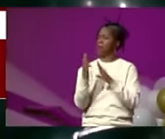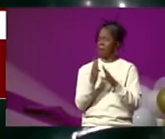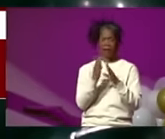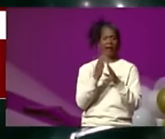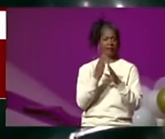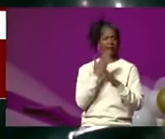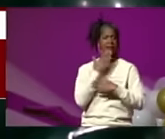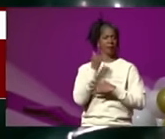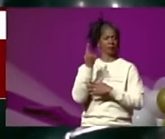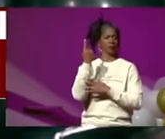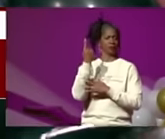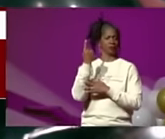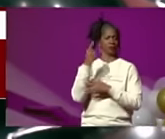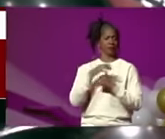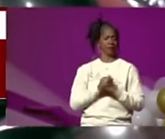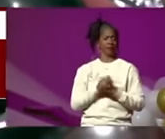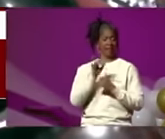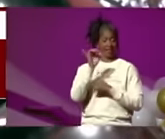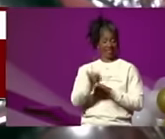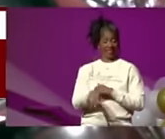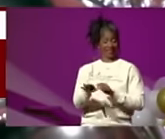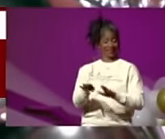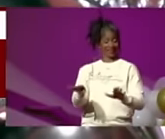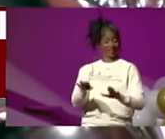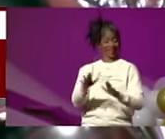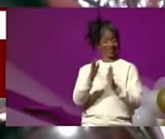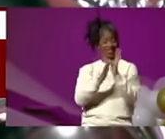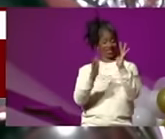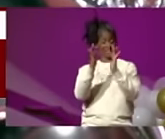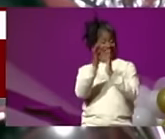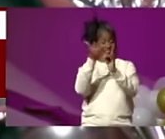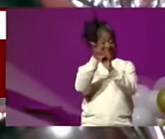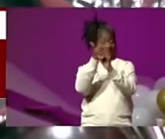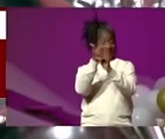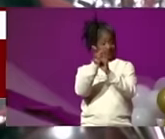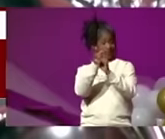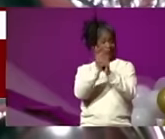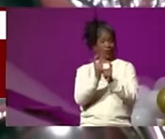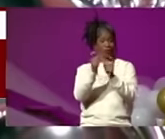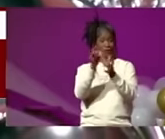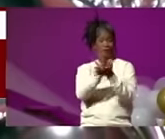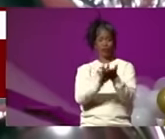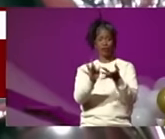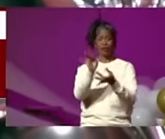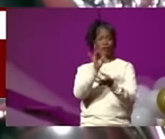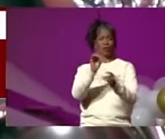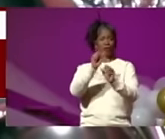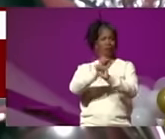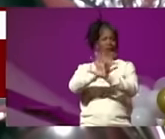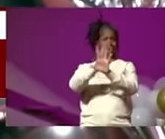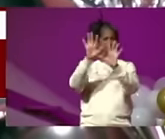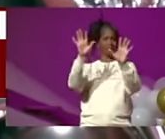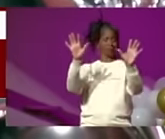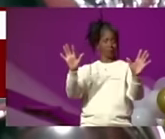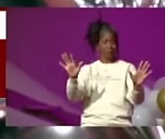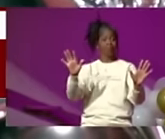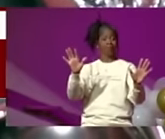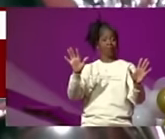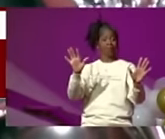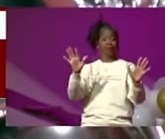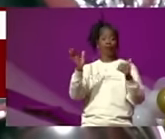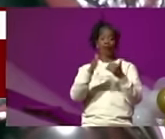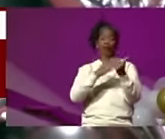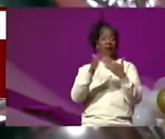child is able to somehow get a divine design when life goes ugly and through what